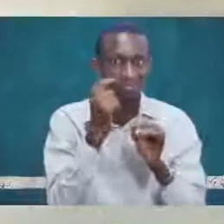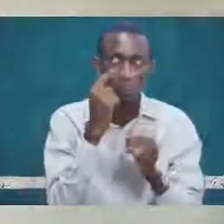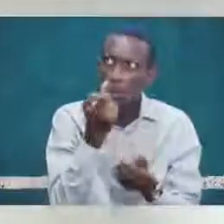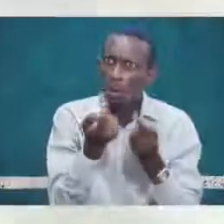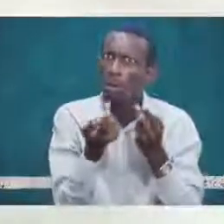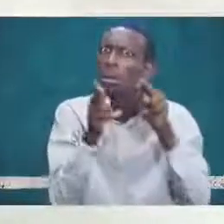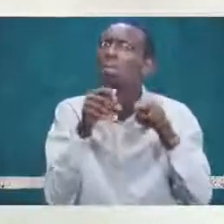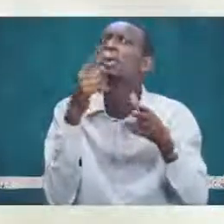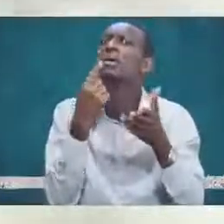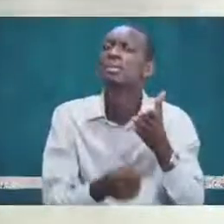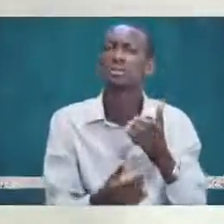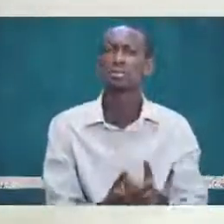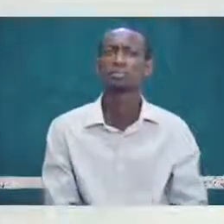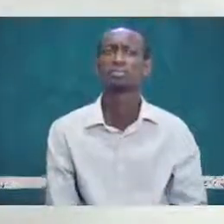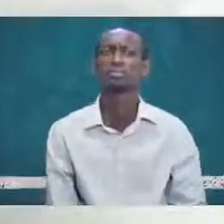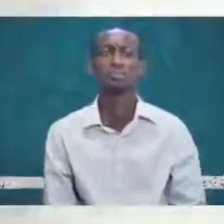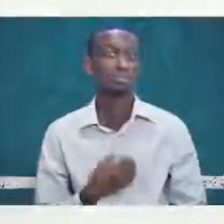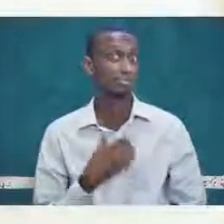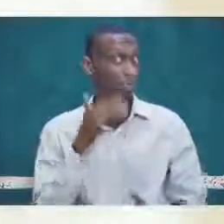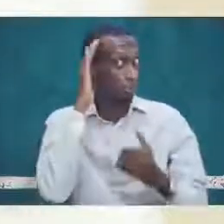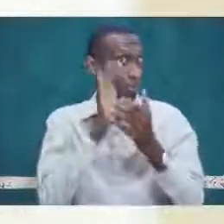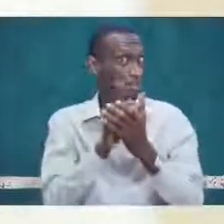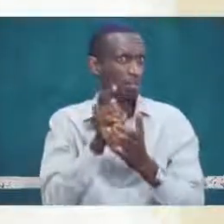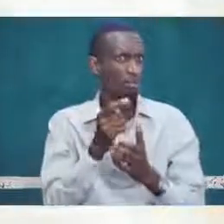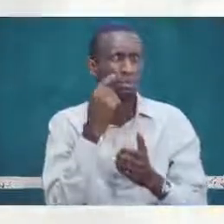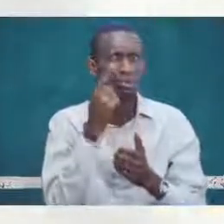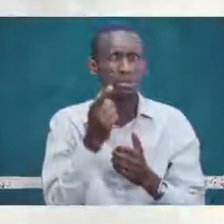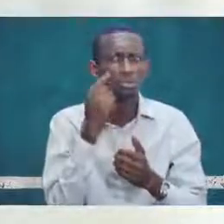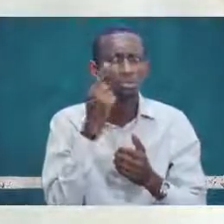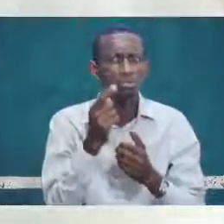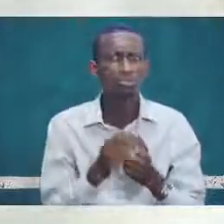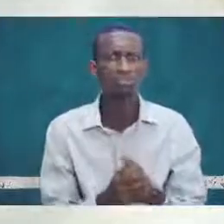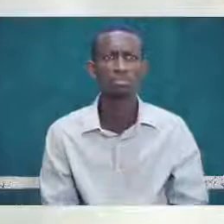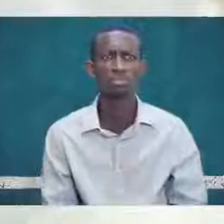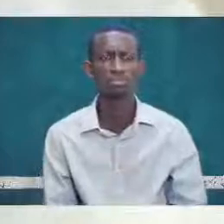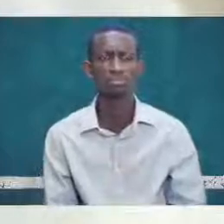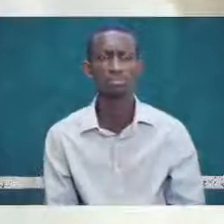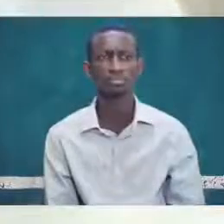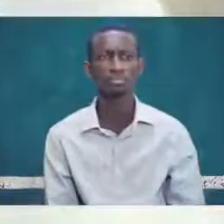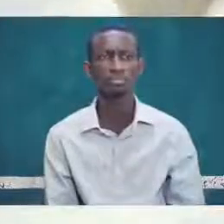patient. And I believe you have started hearing some noise.